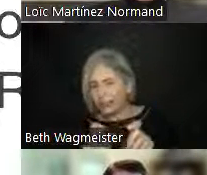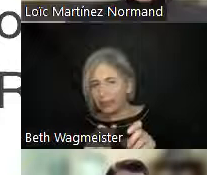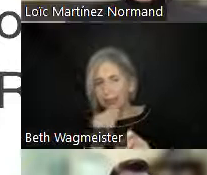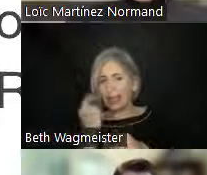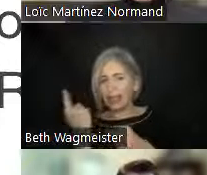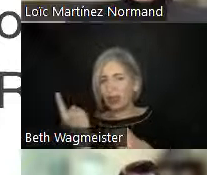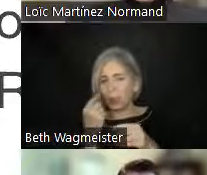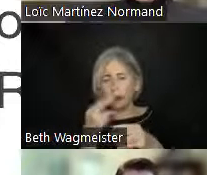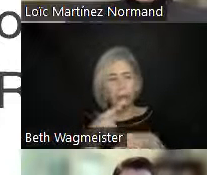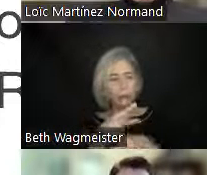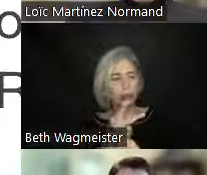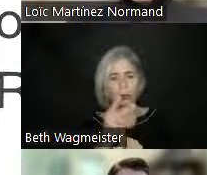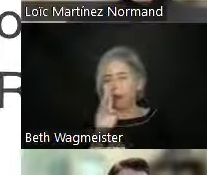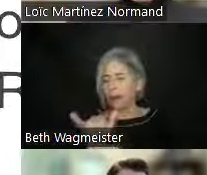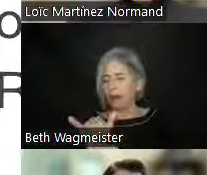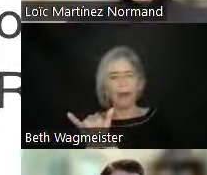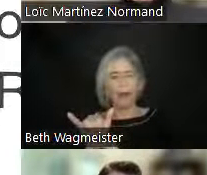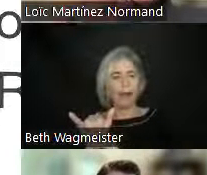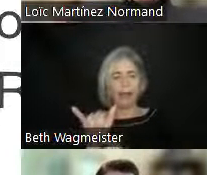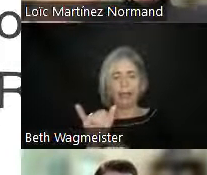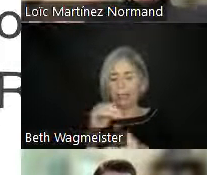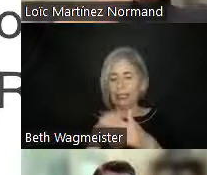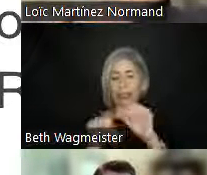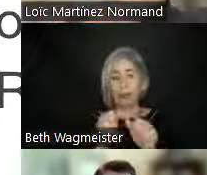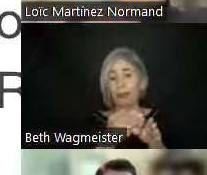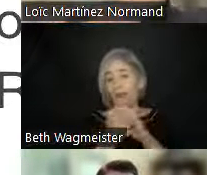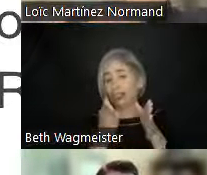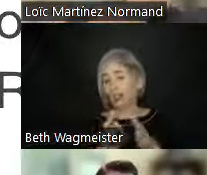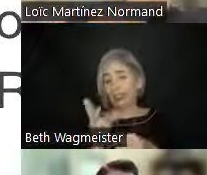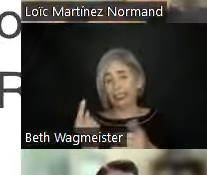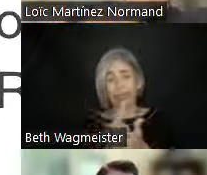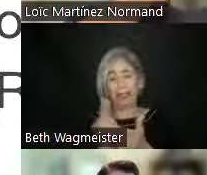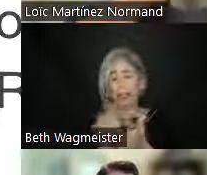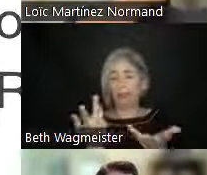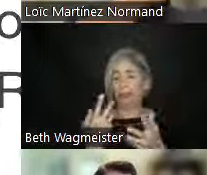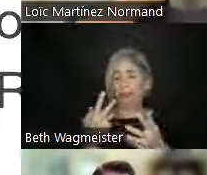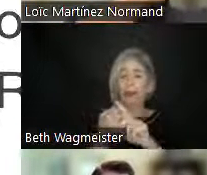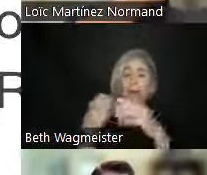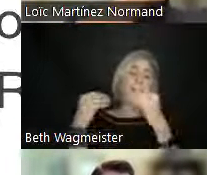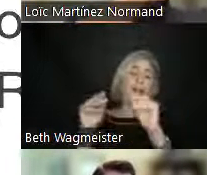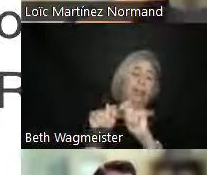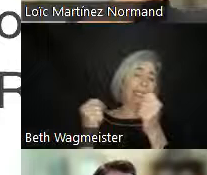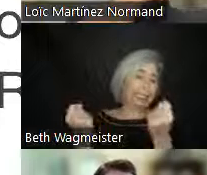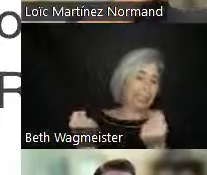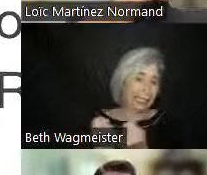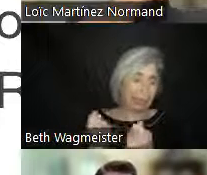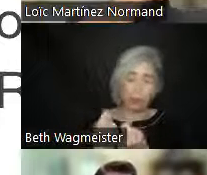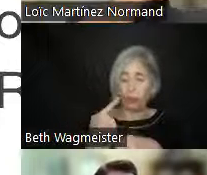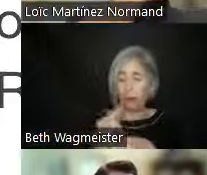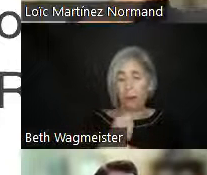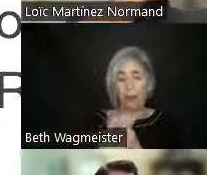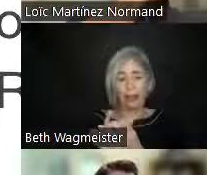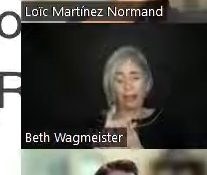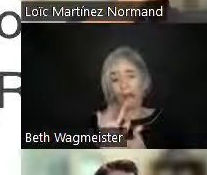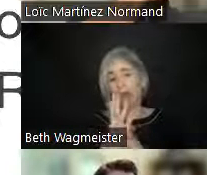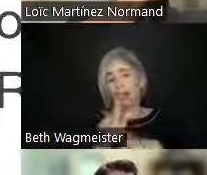produced by accessibility professionals. Sometimes they're produced by a marketing team to speak to the